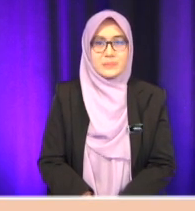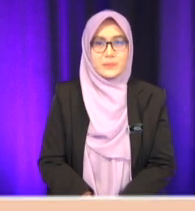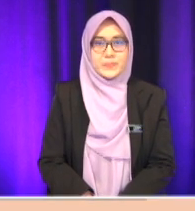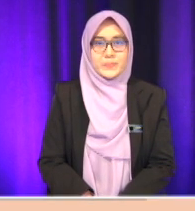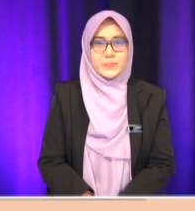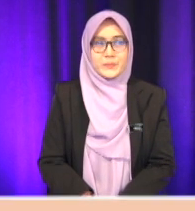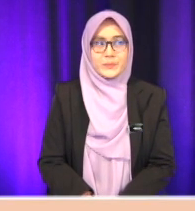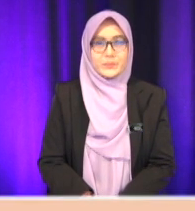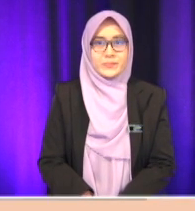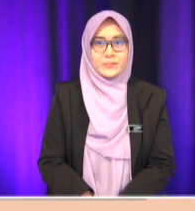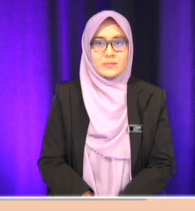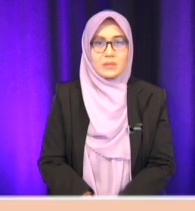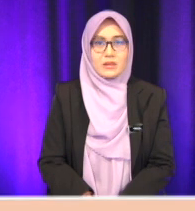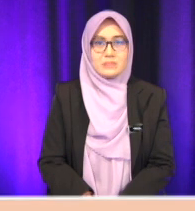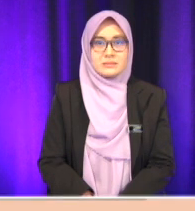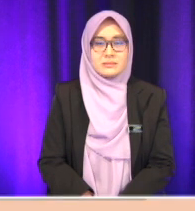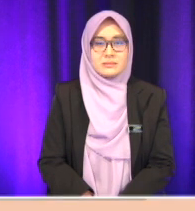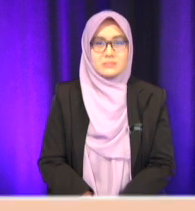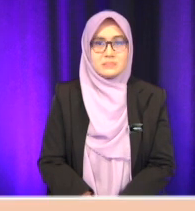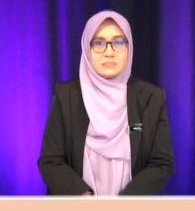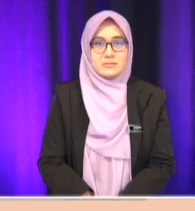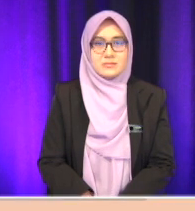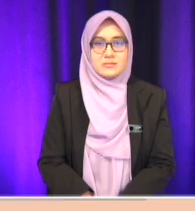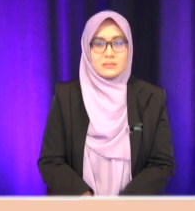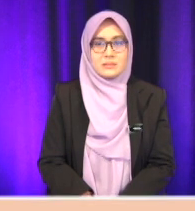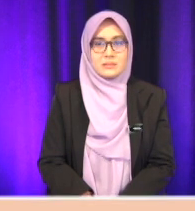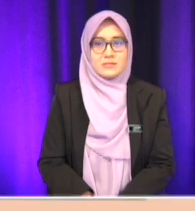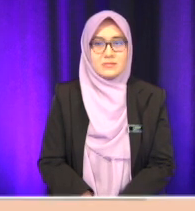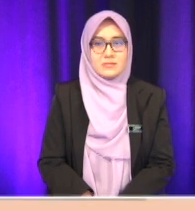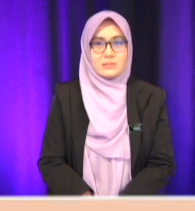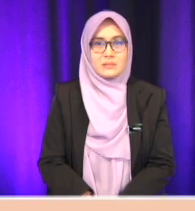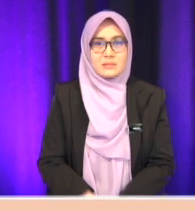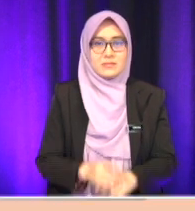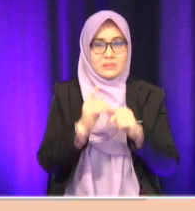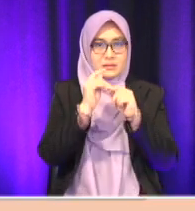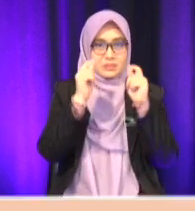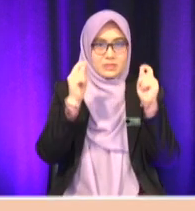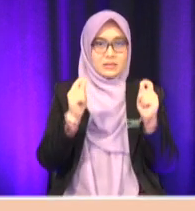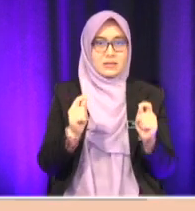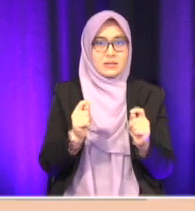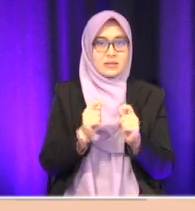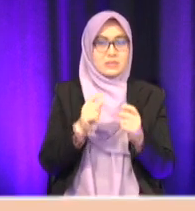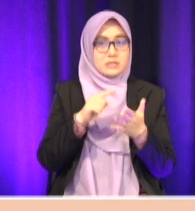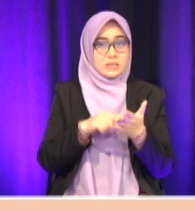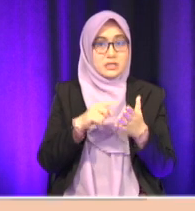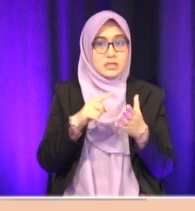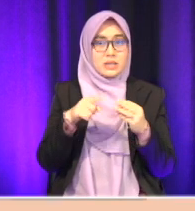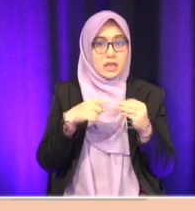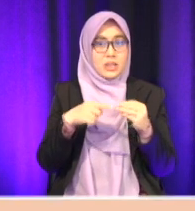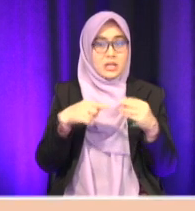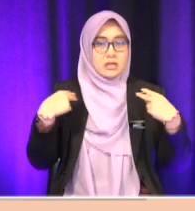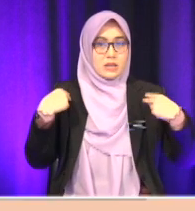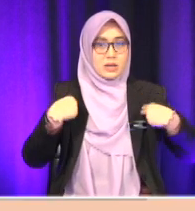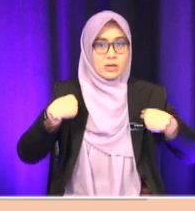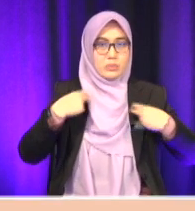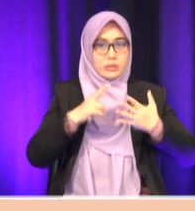pangolins comes mostly from China, where pangolin scales are thought to be a blank for many health